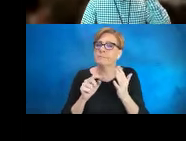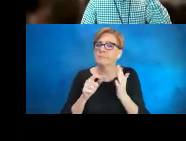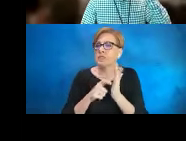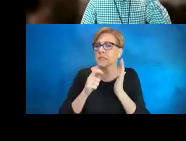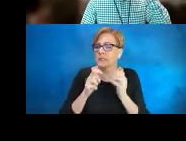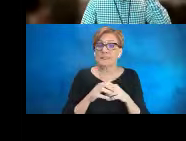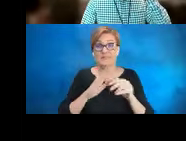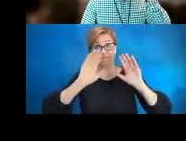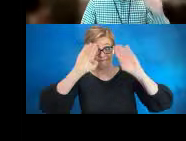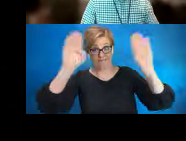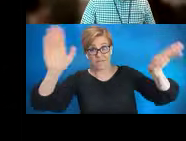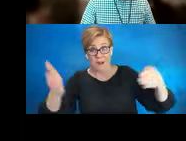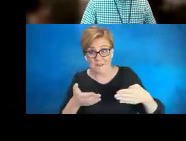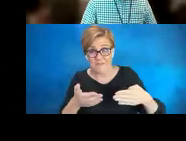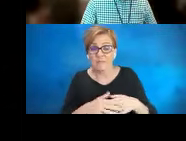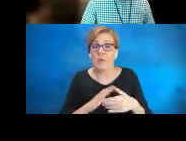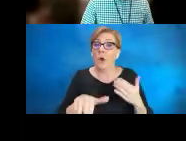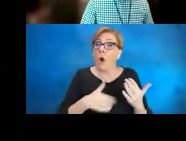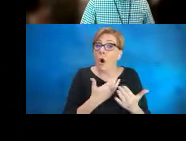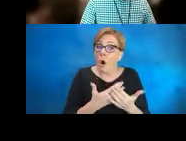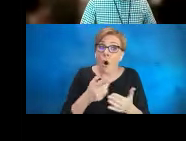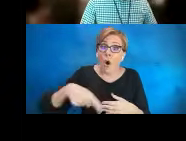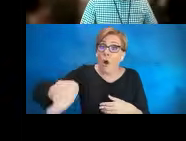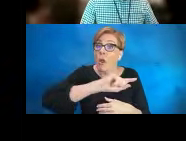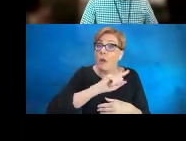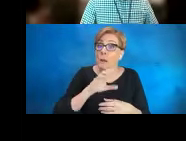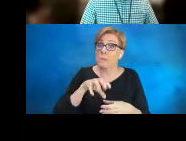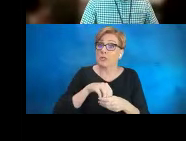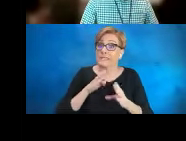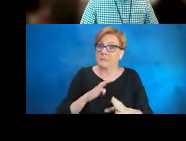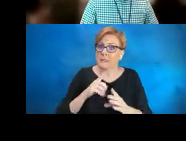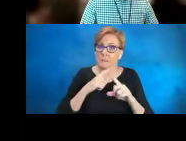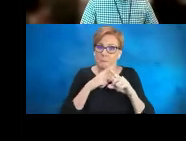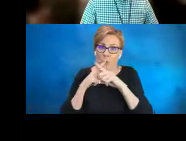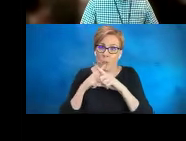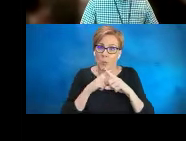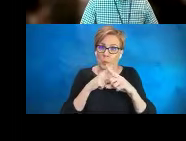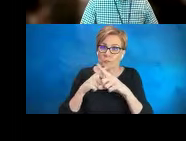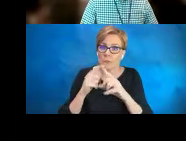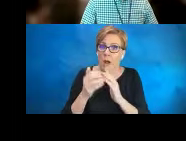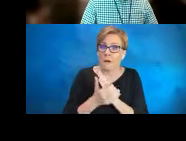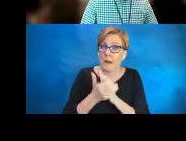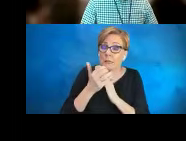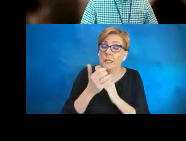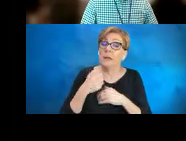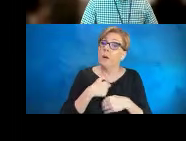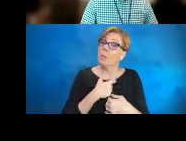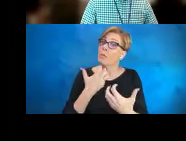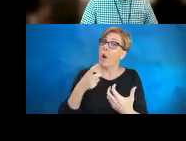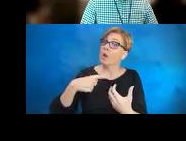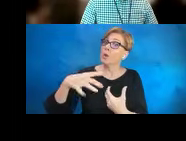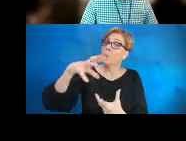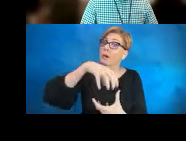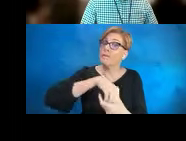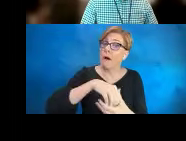All participants are on mute, but we welcome your participation in today's presentation through the